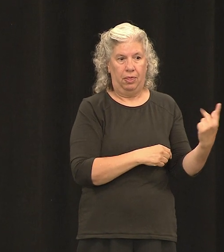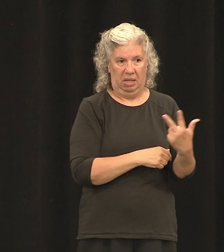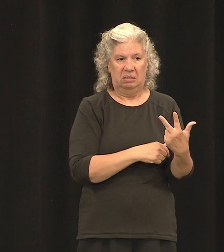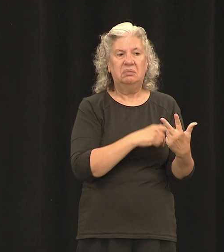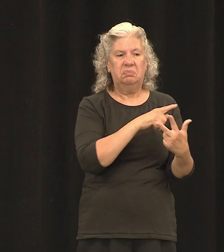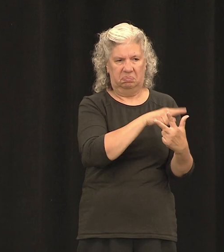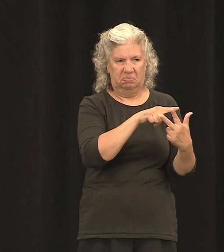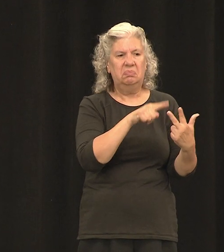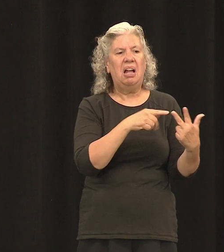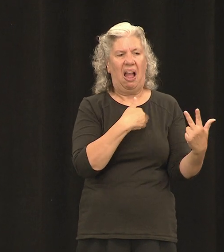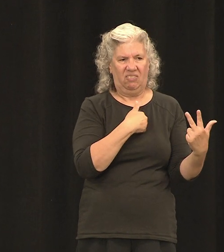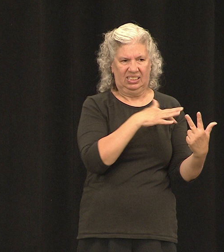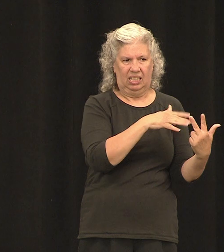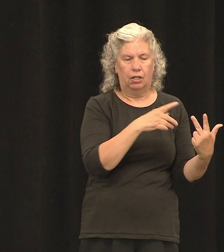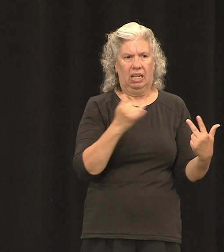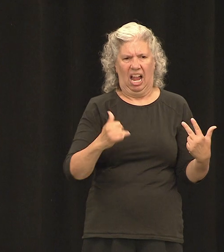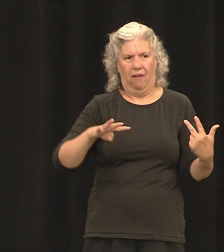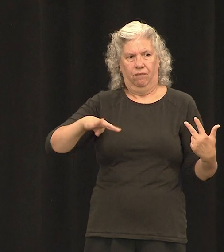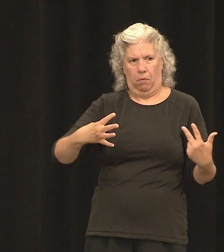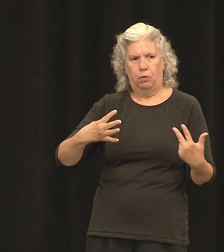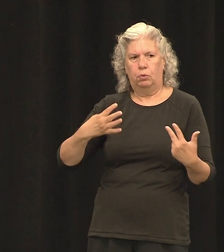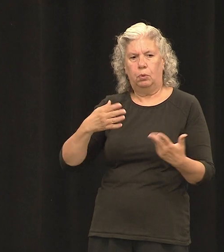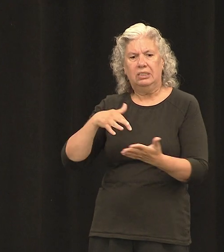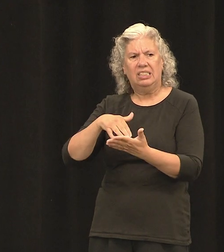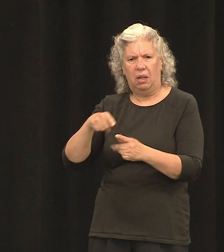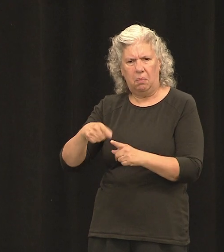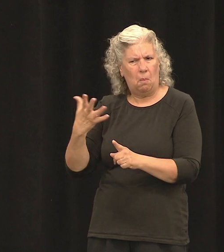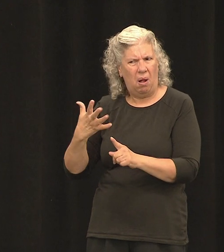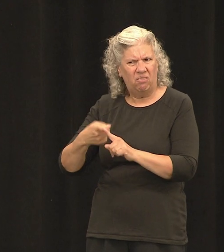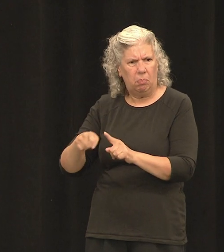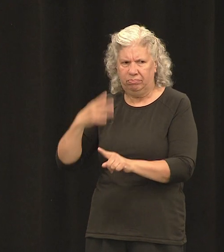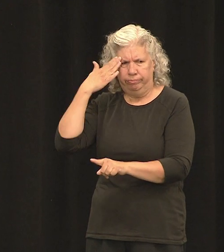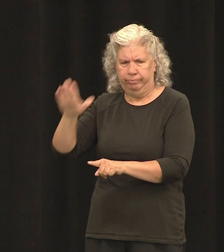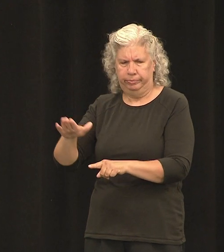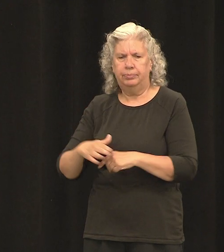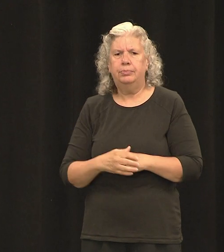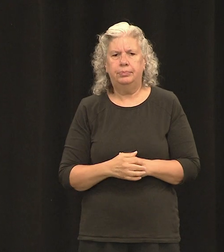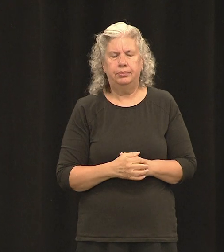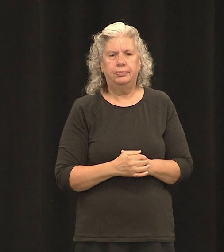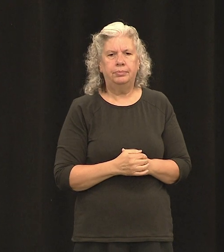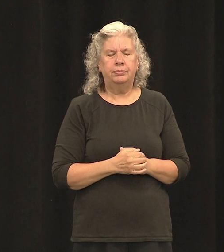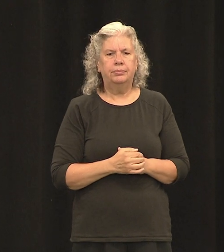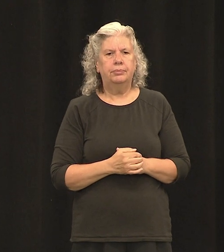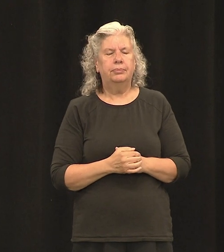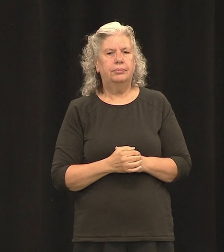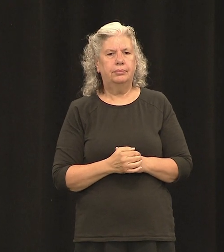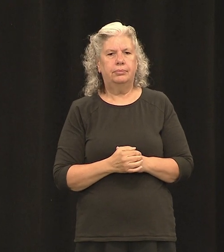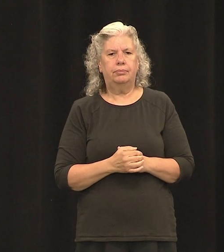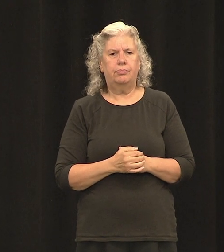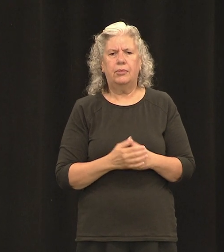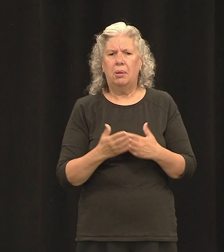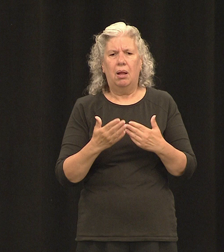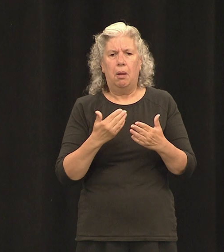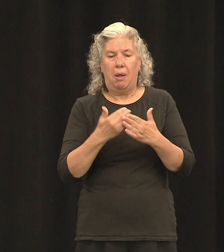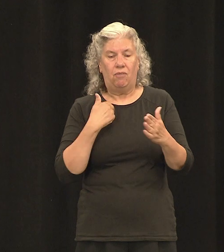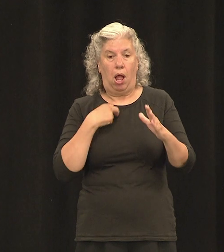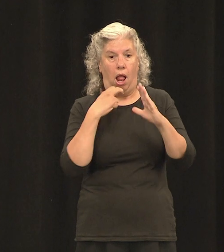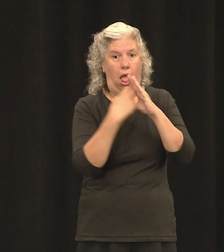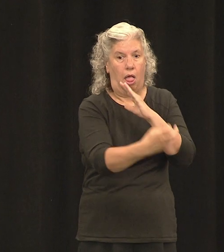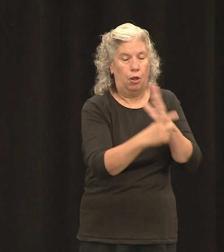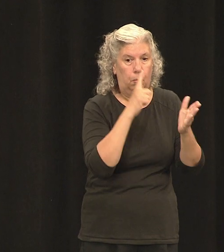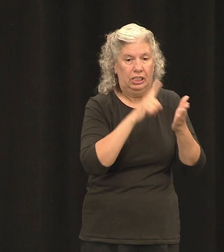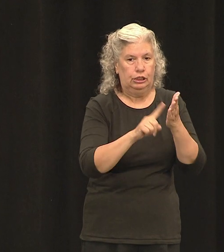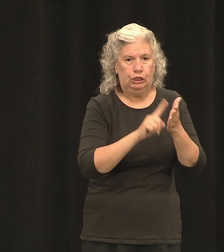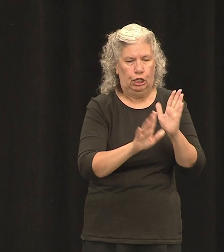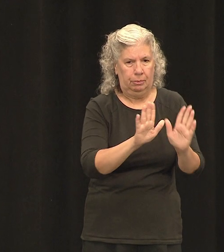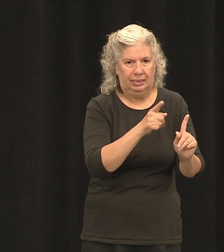So before I talk about our research specifically, I wanted to take a moment to talk about the typical path to